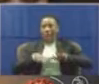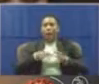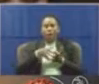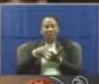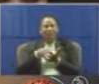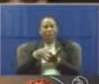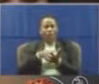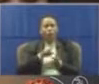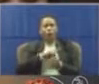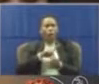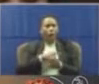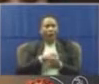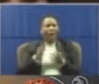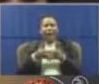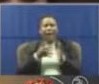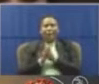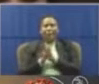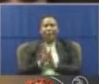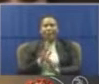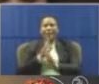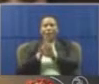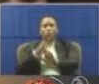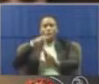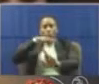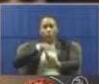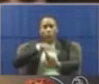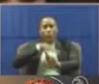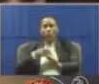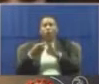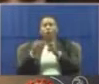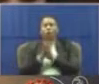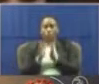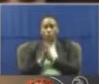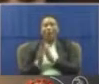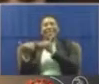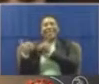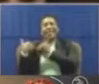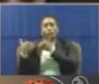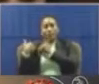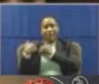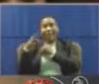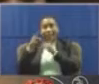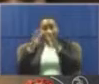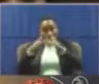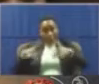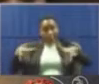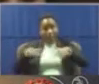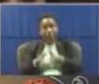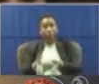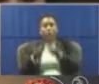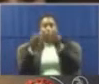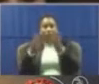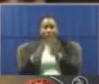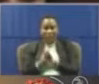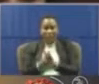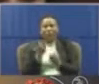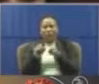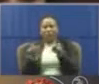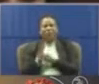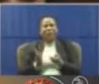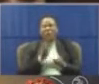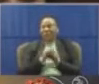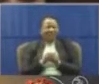of the ineffective response of the security services. That is the panel's finding. And an appetite for lawlessness by those